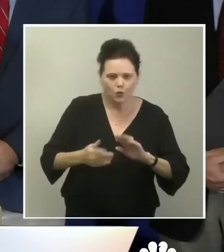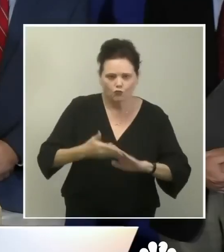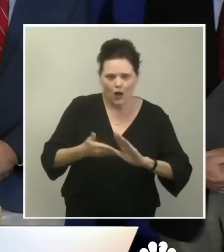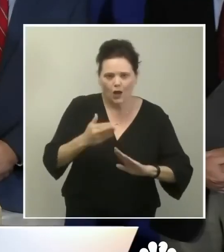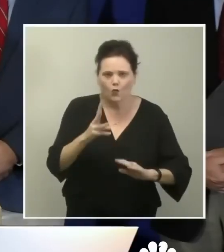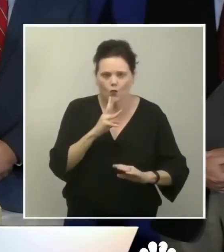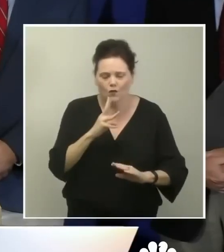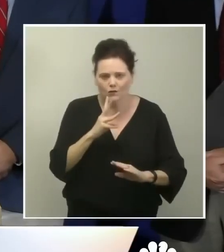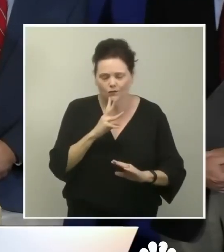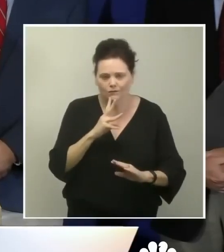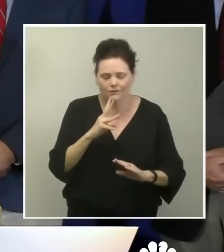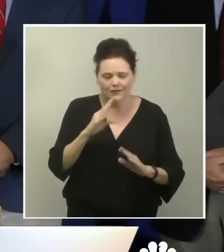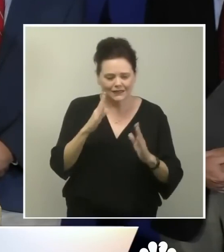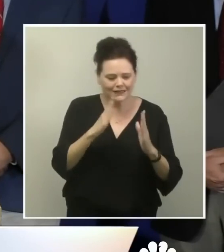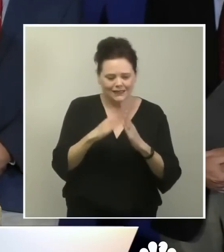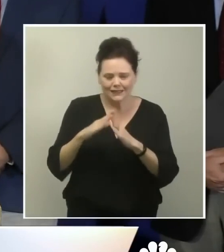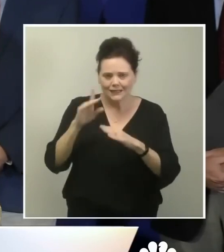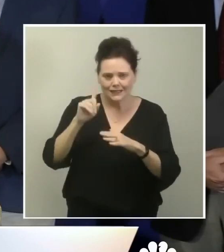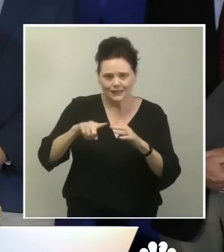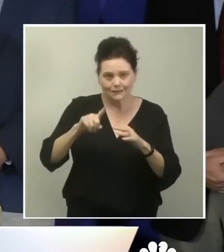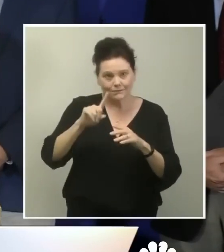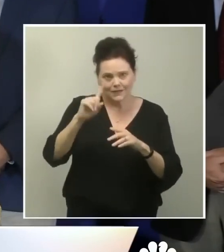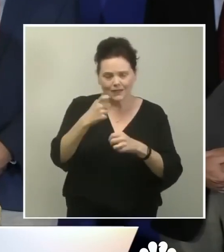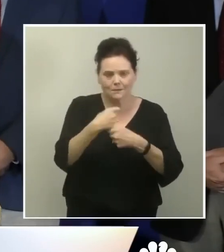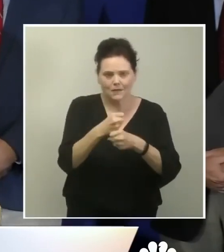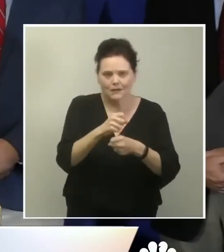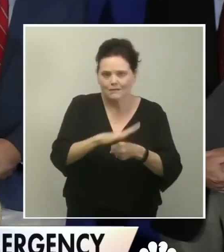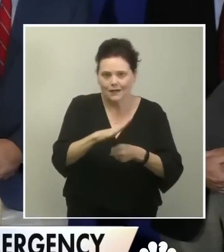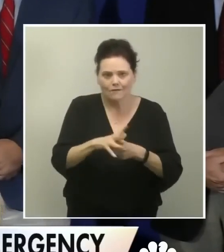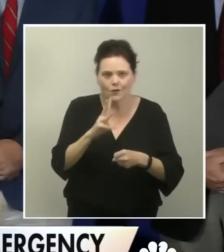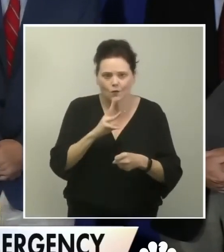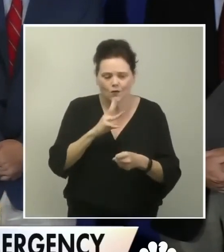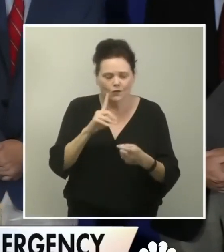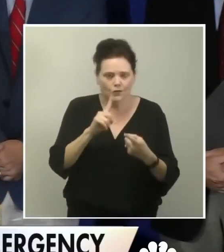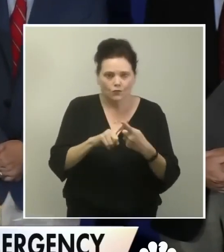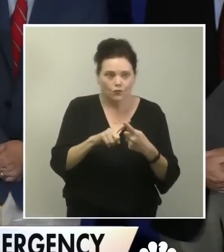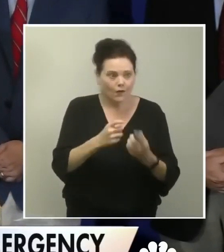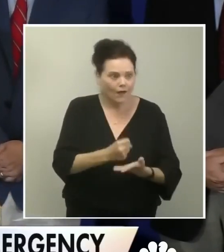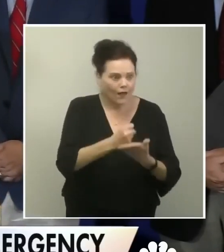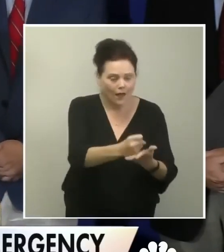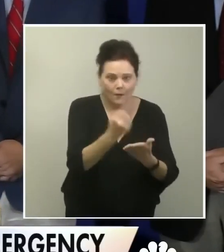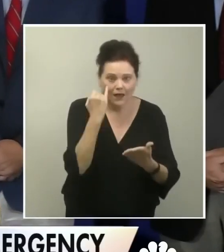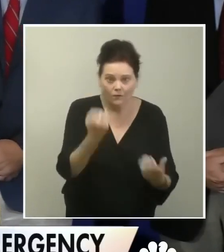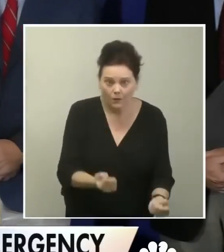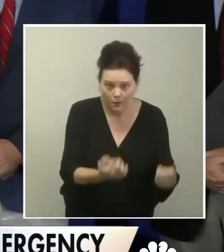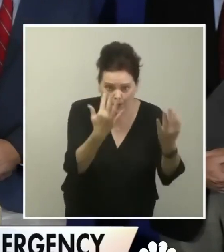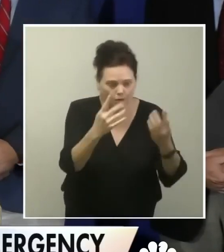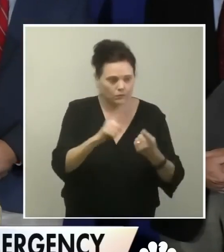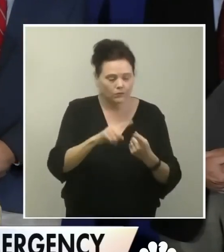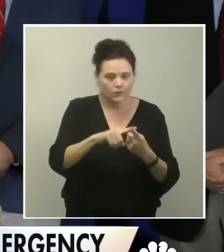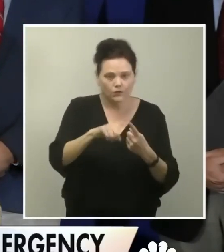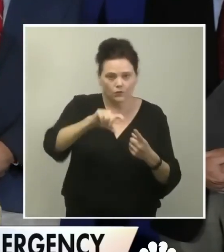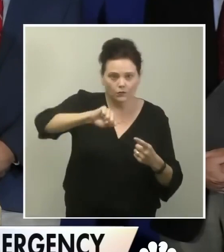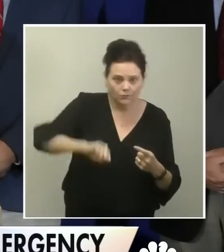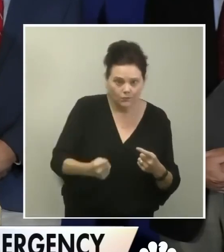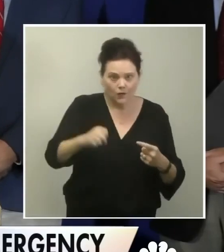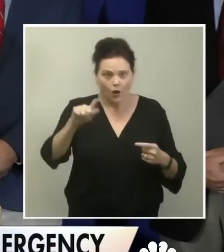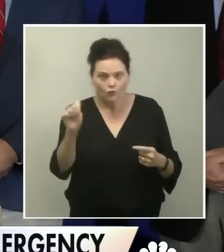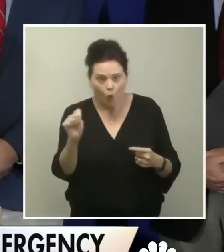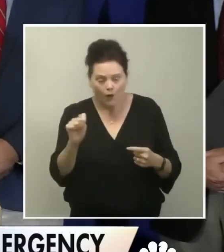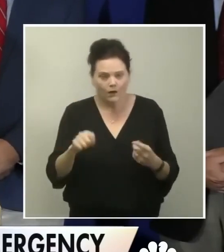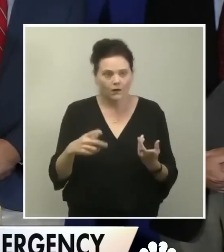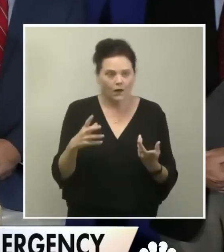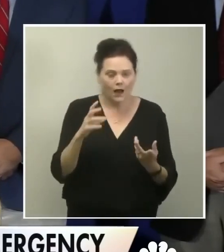cannot produce enough water to fight fires to reliably flush toilets and to meet